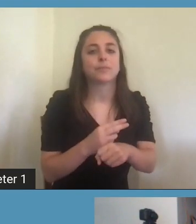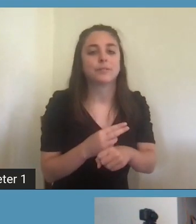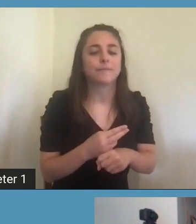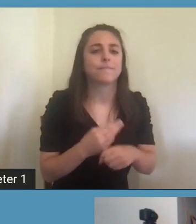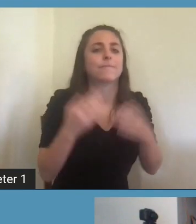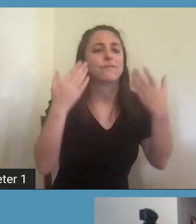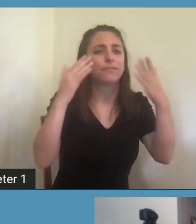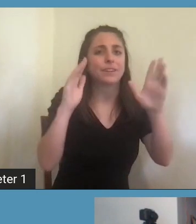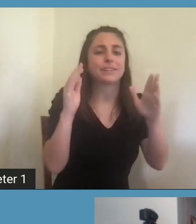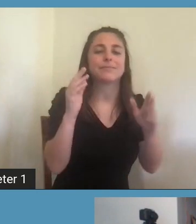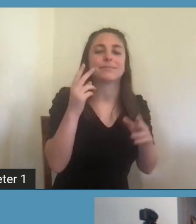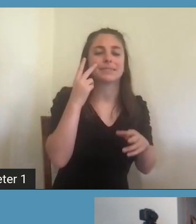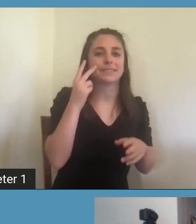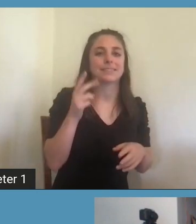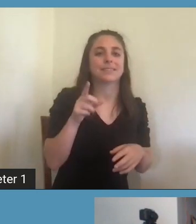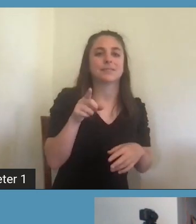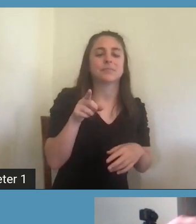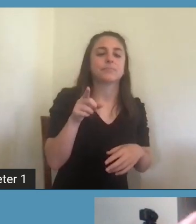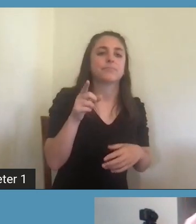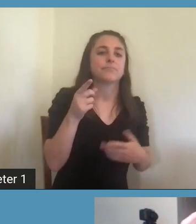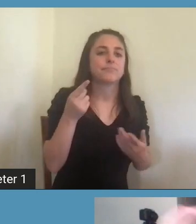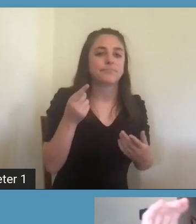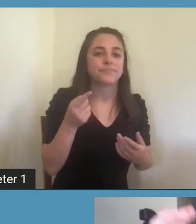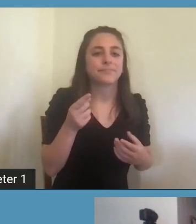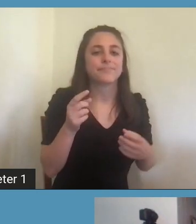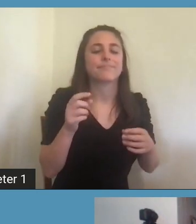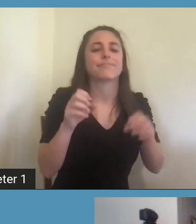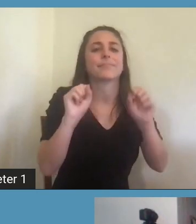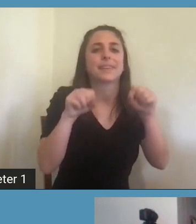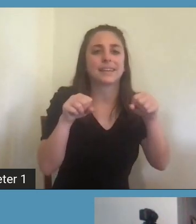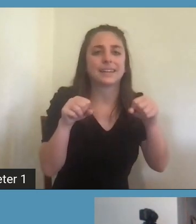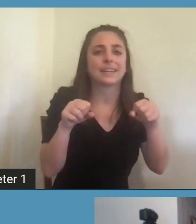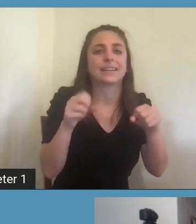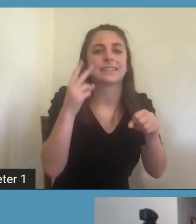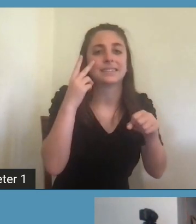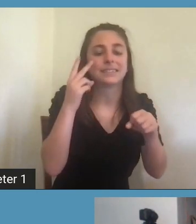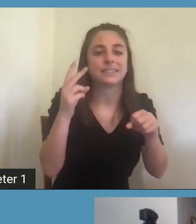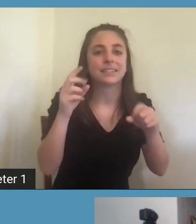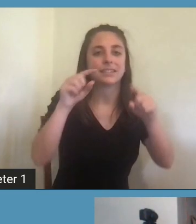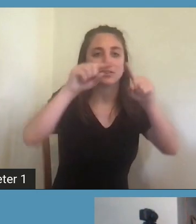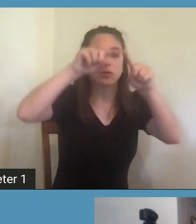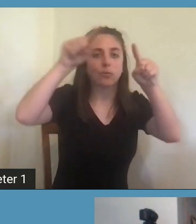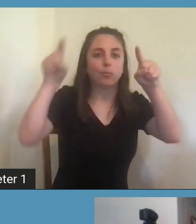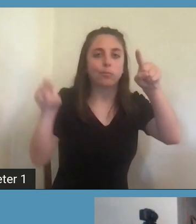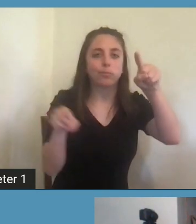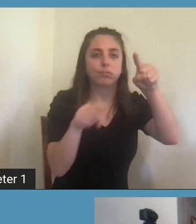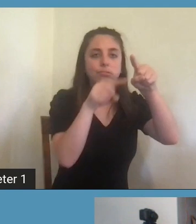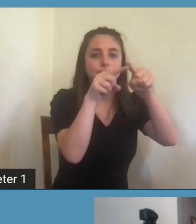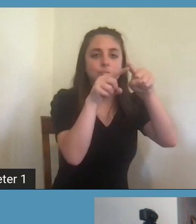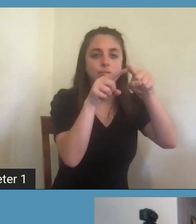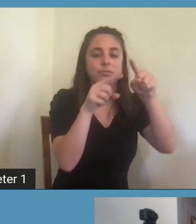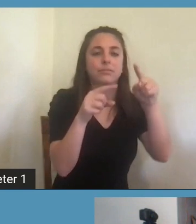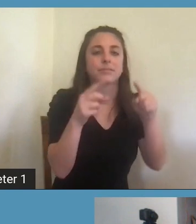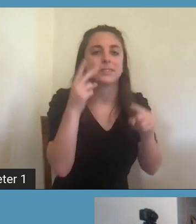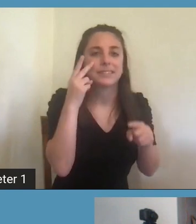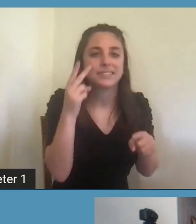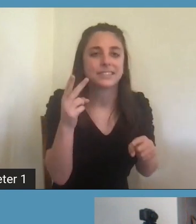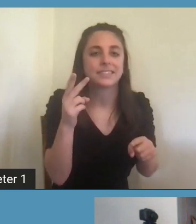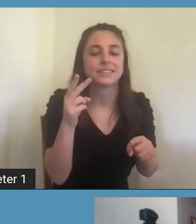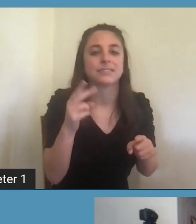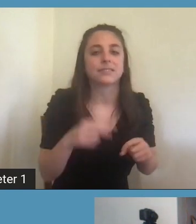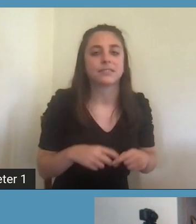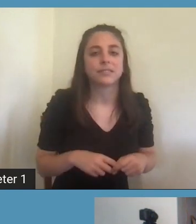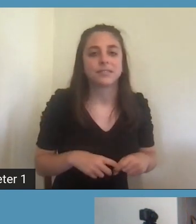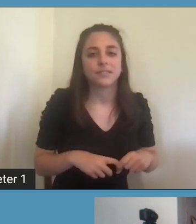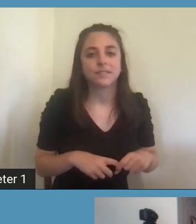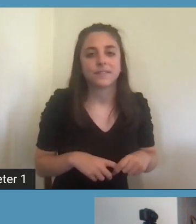my glasses are reflecting light. I can see the ring lights reflected off of other things that are in frame, or whoever